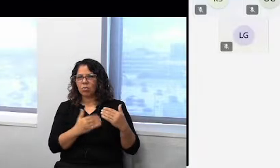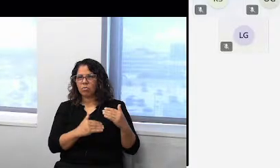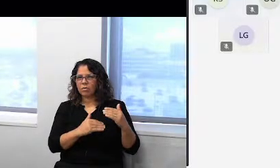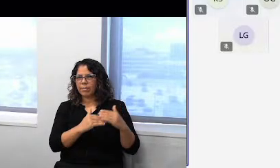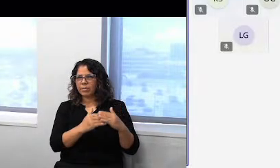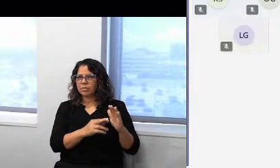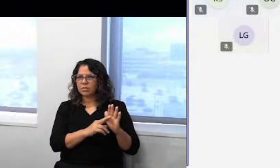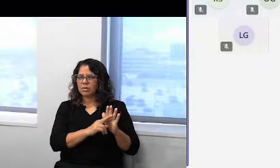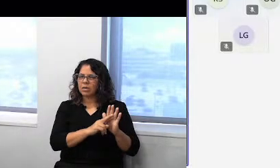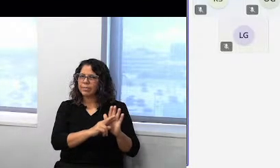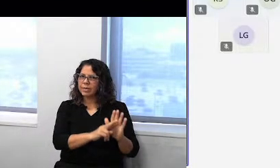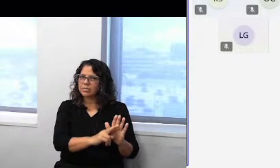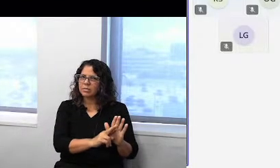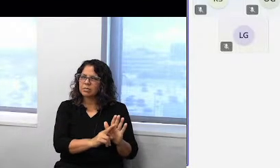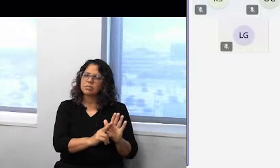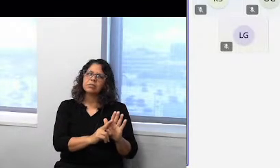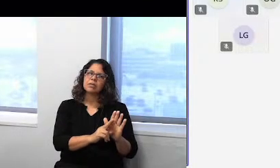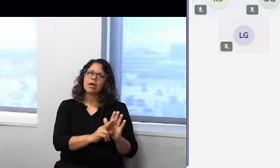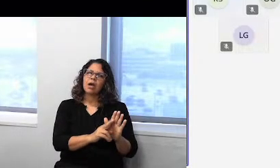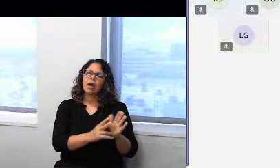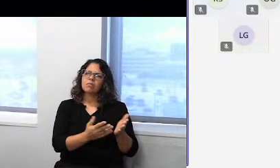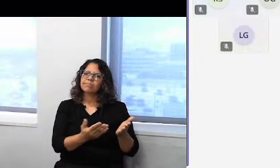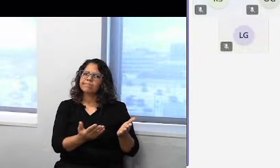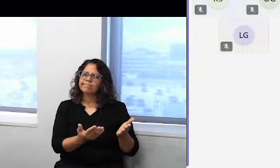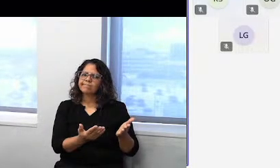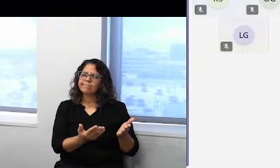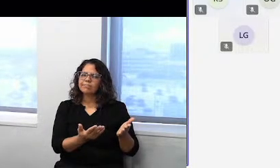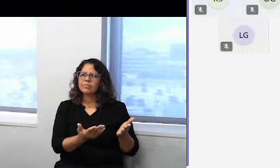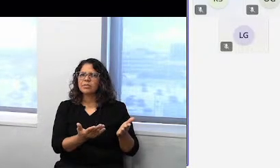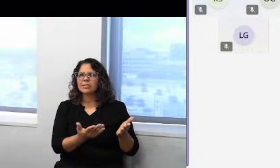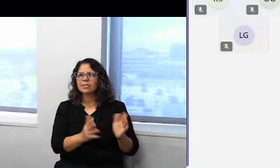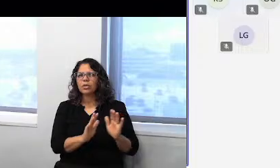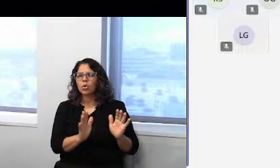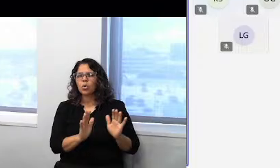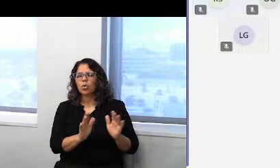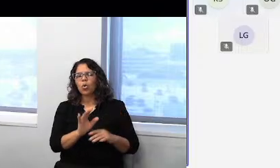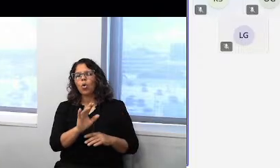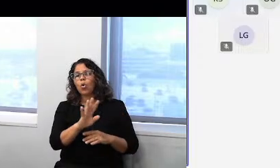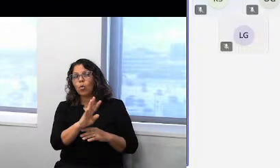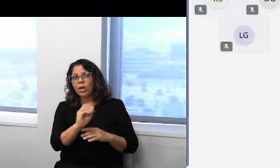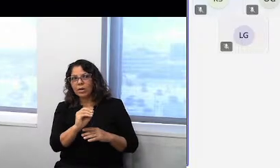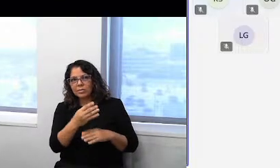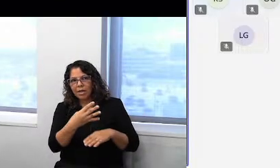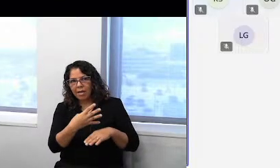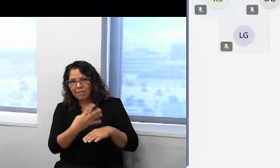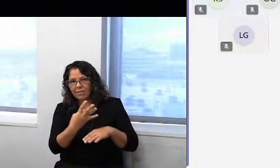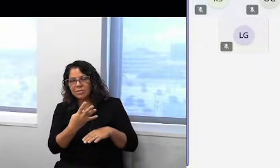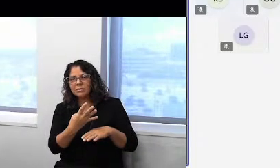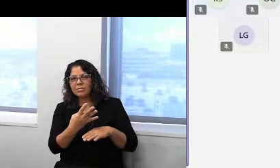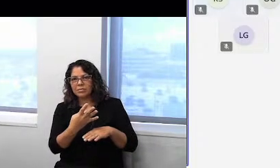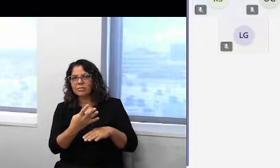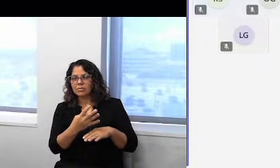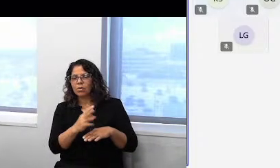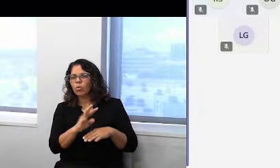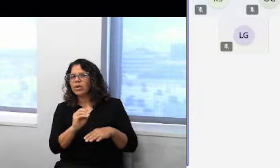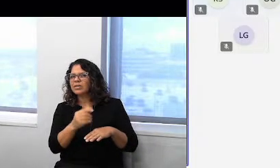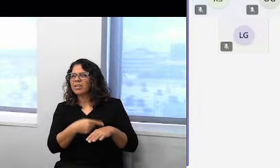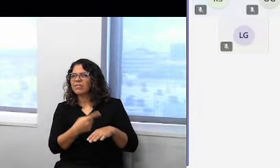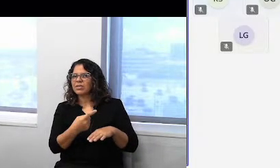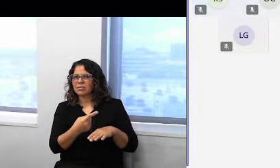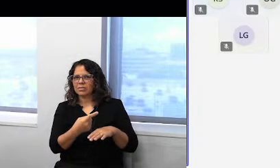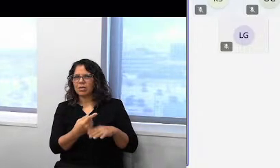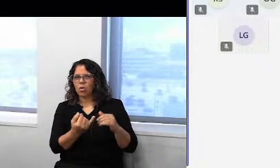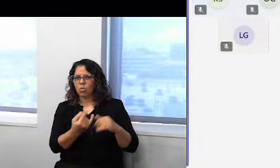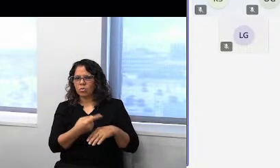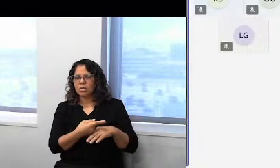20 times, 20 and 40 times what is existing, is it relevant